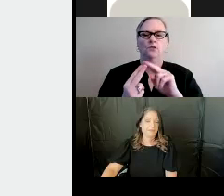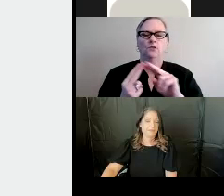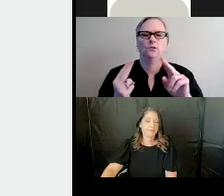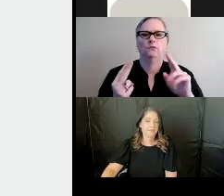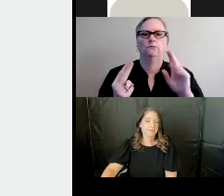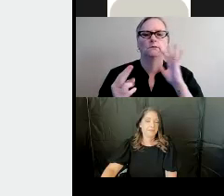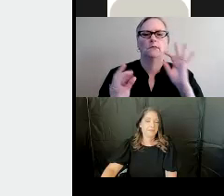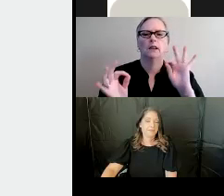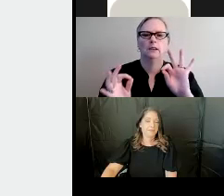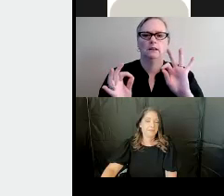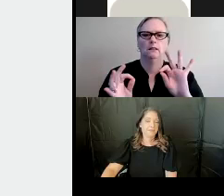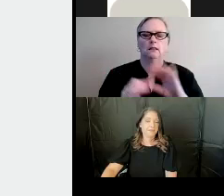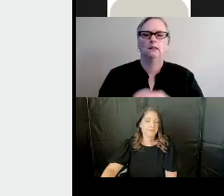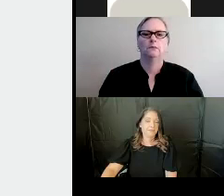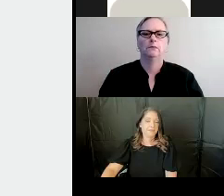ideal.